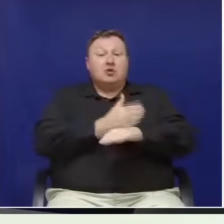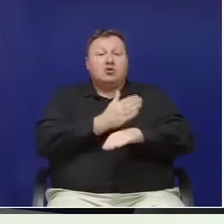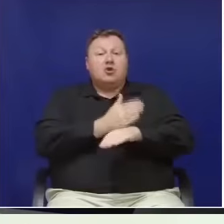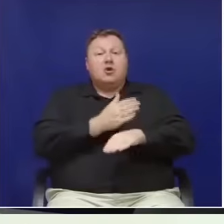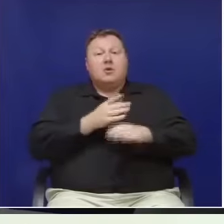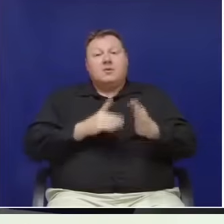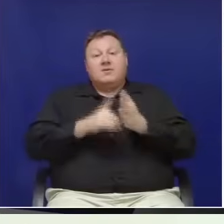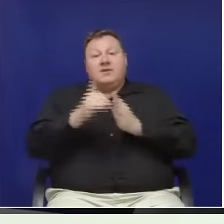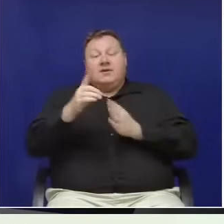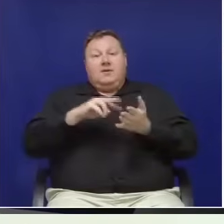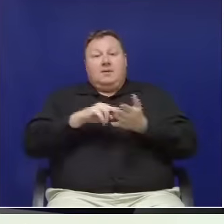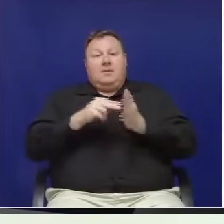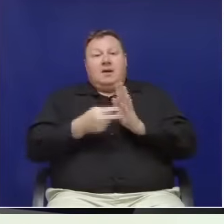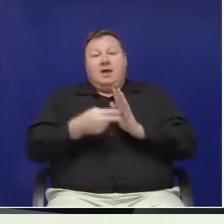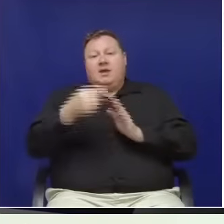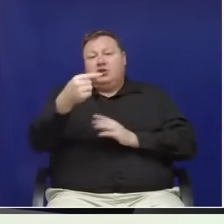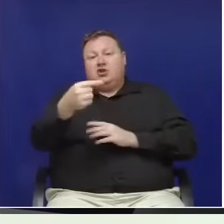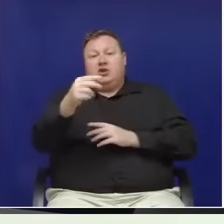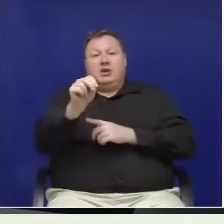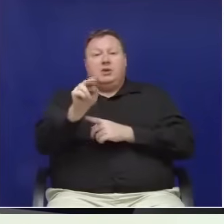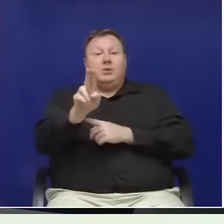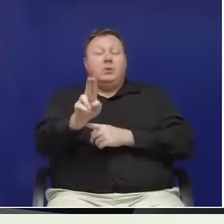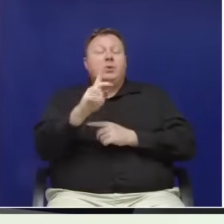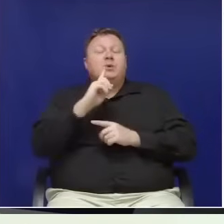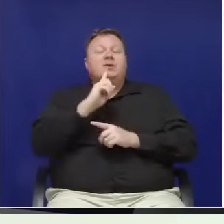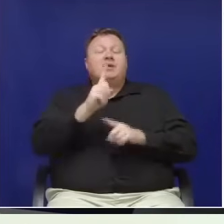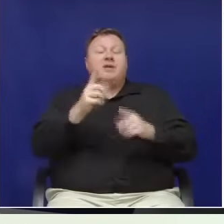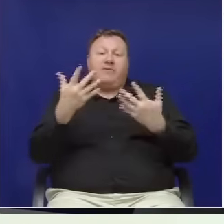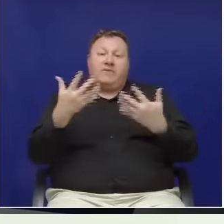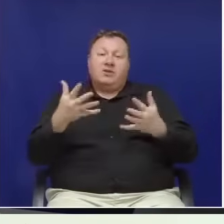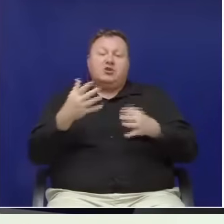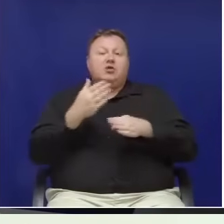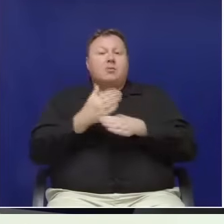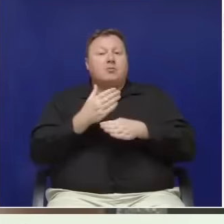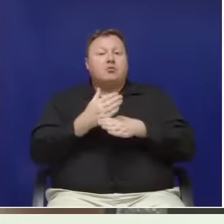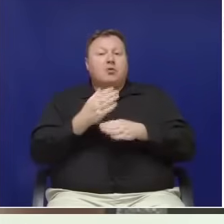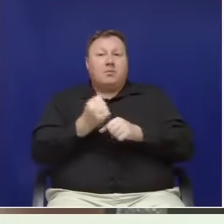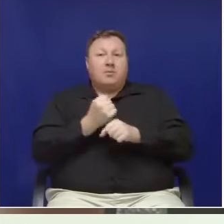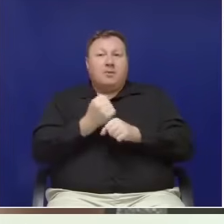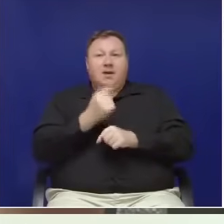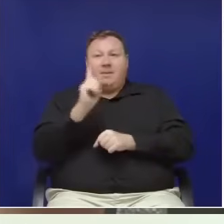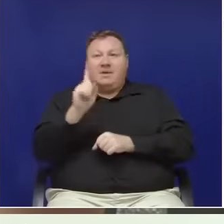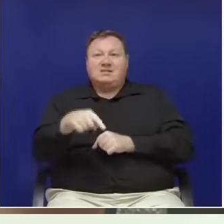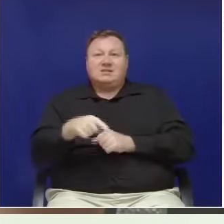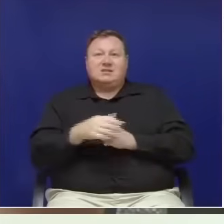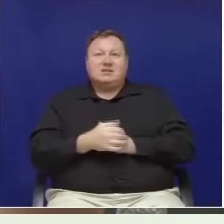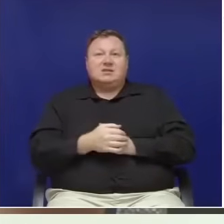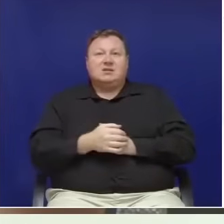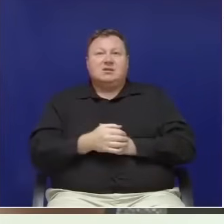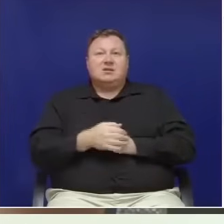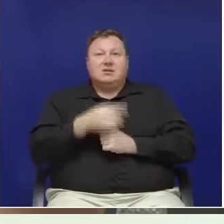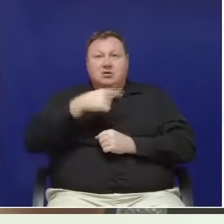the GNU, said that we must try to create jobs, and we do have